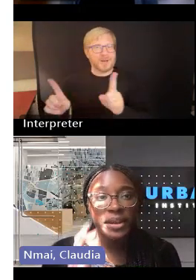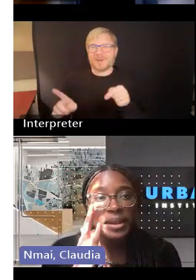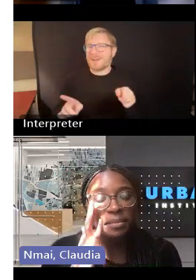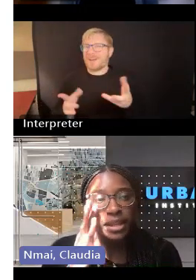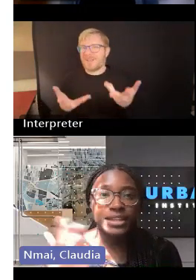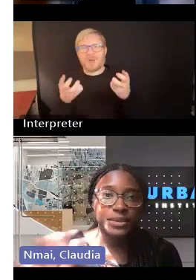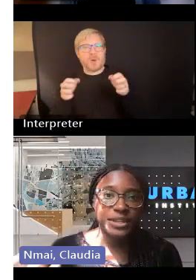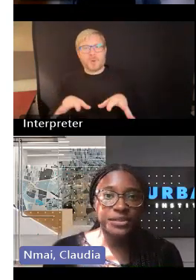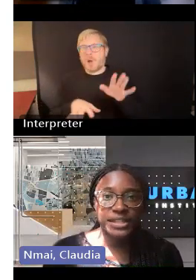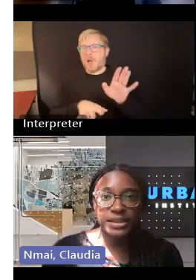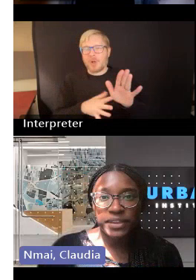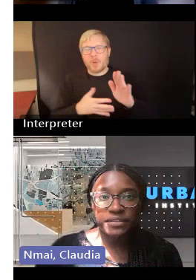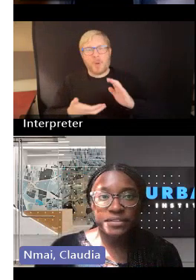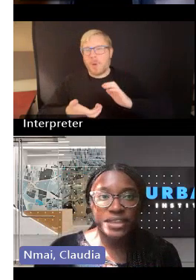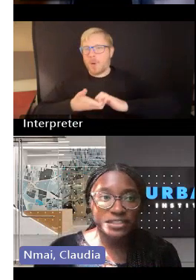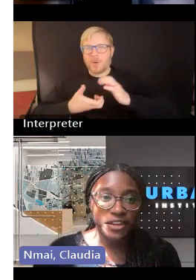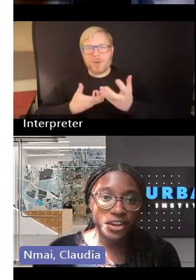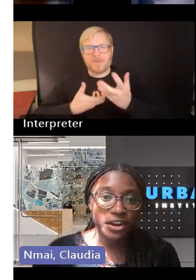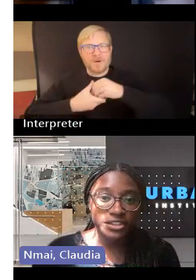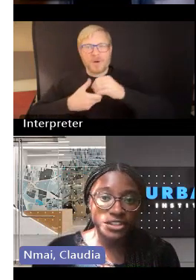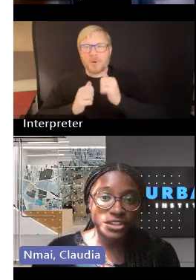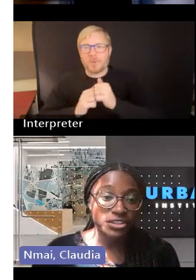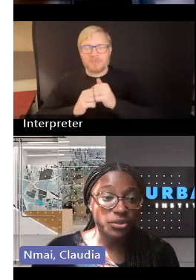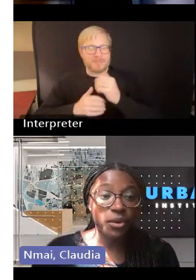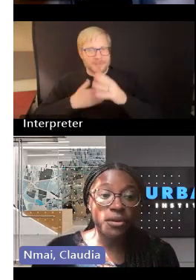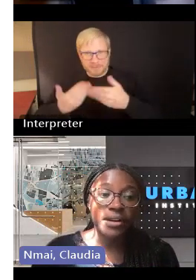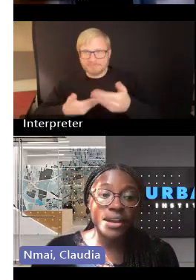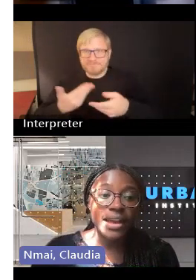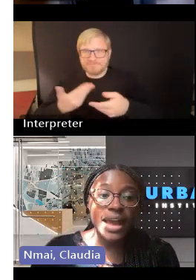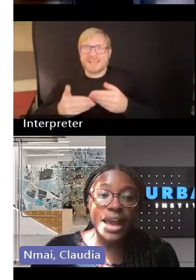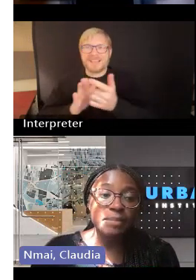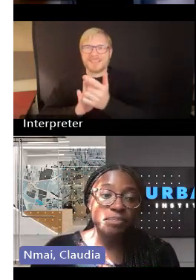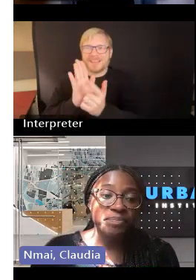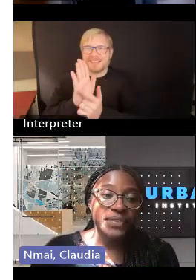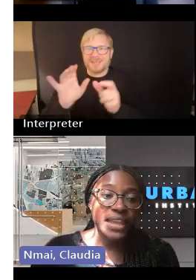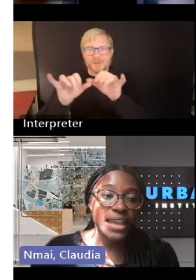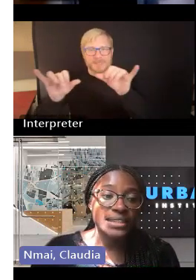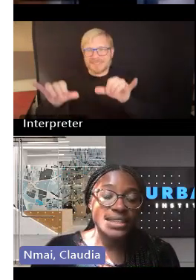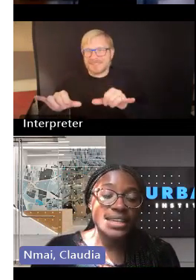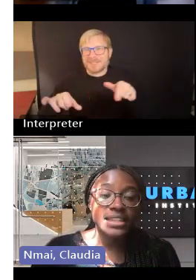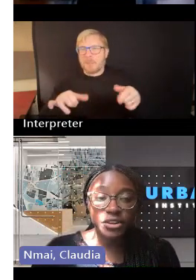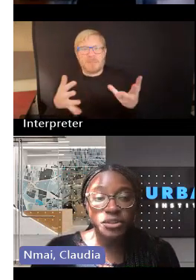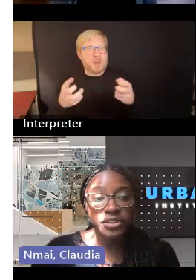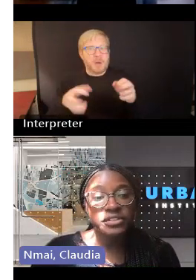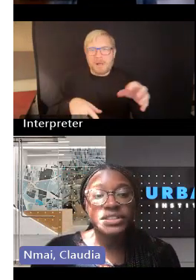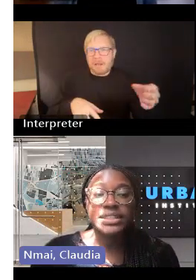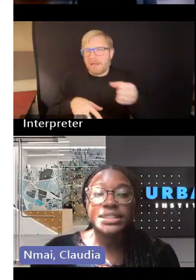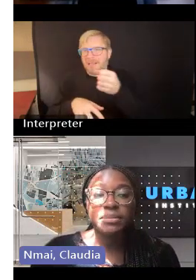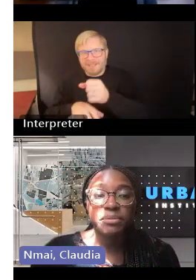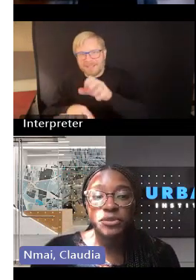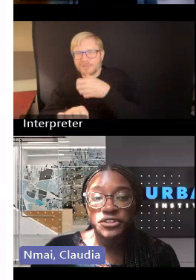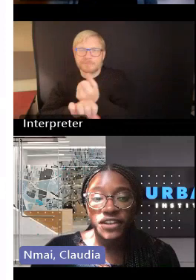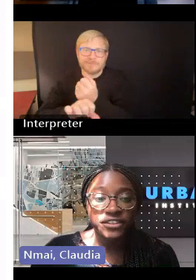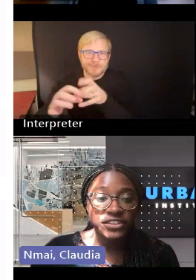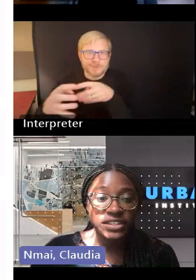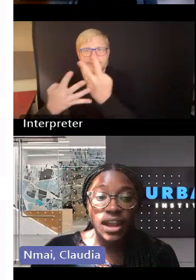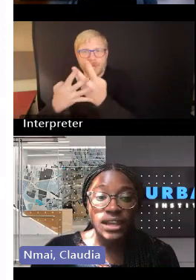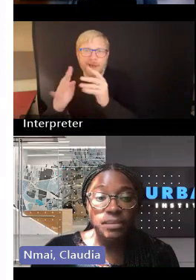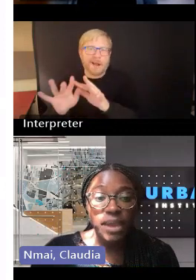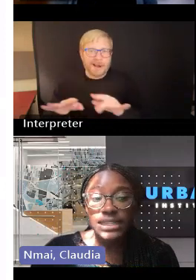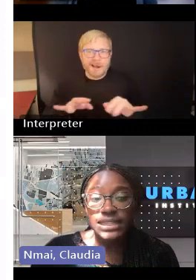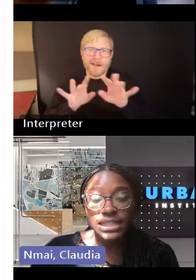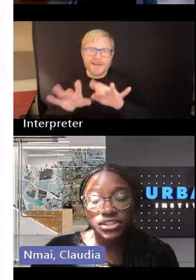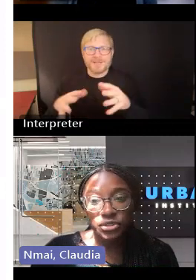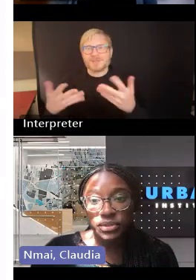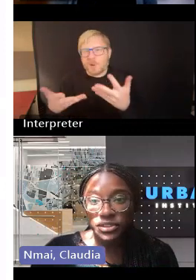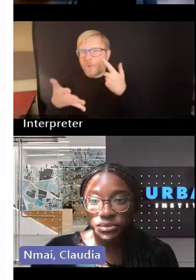system further. But as we know, that's something that's very hard to control. And in the criminal legal system, most survivors did